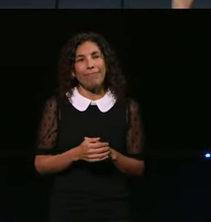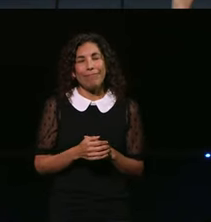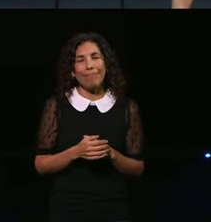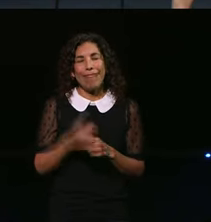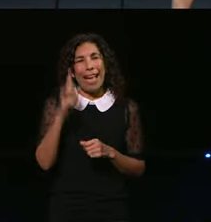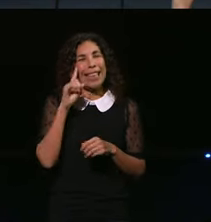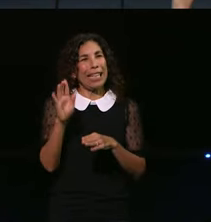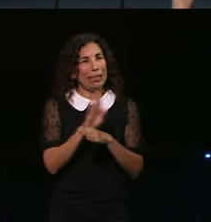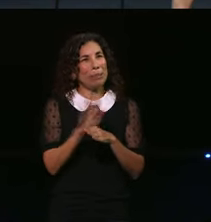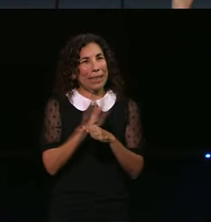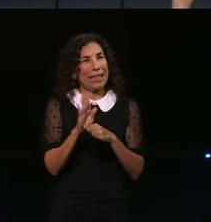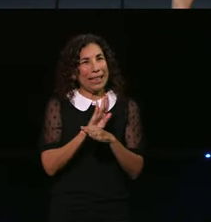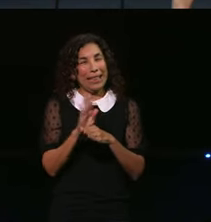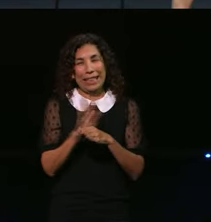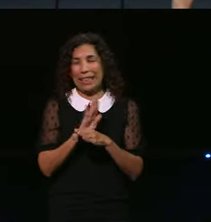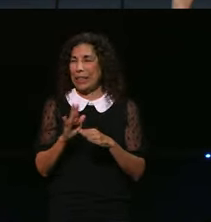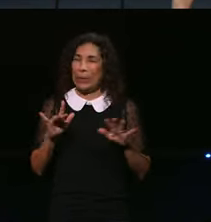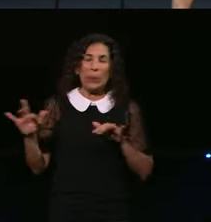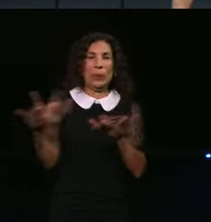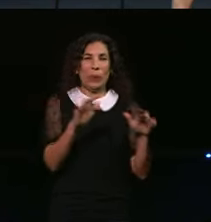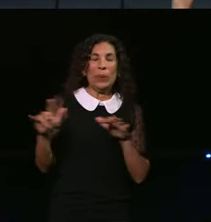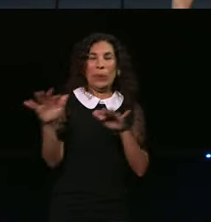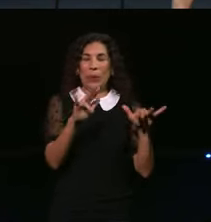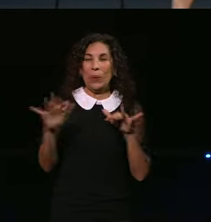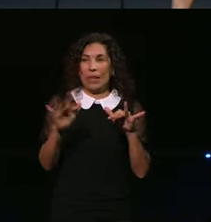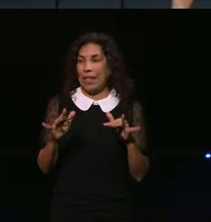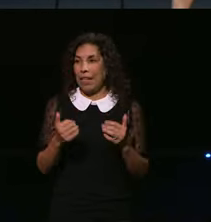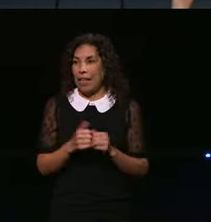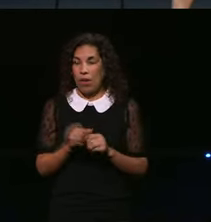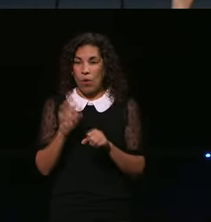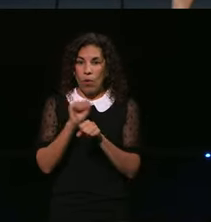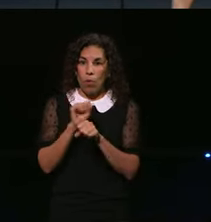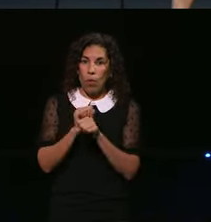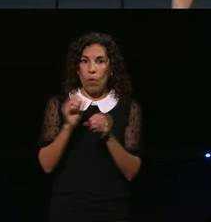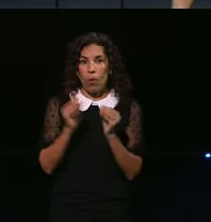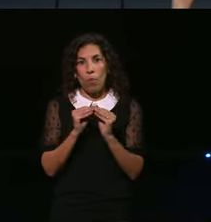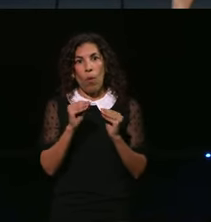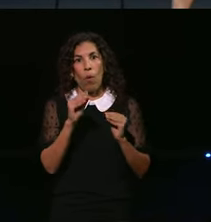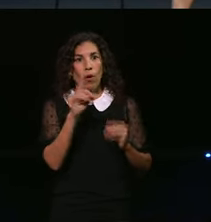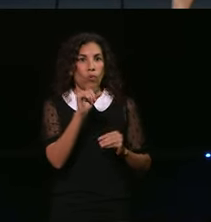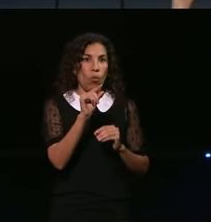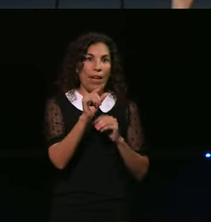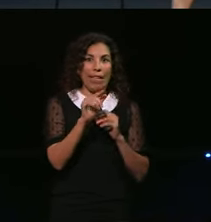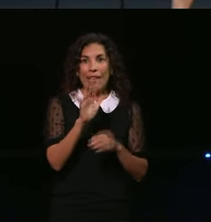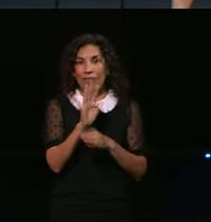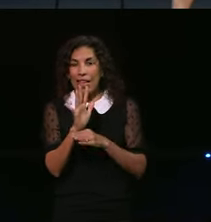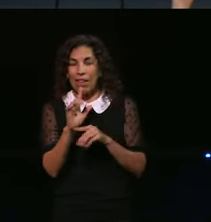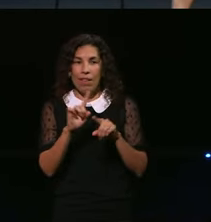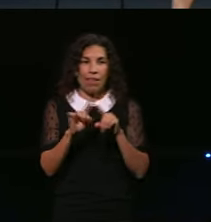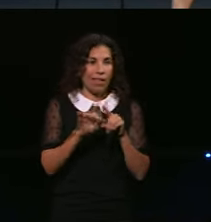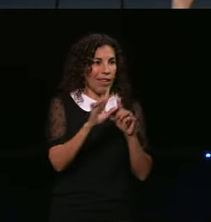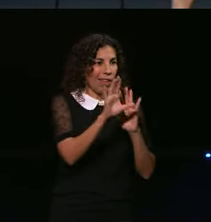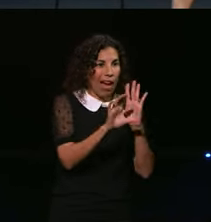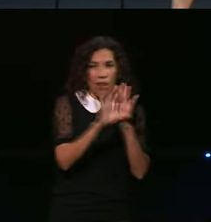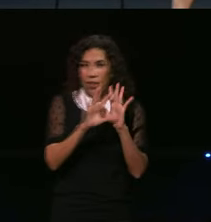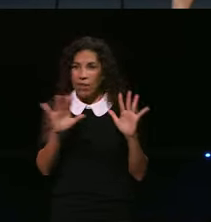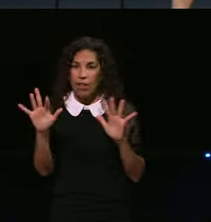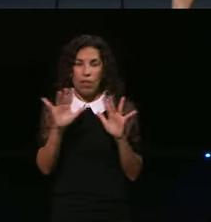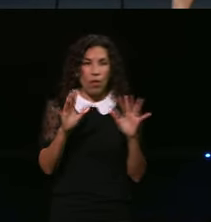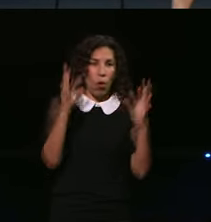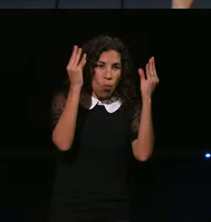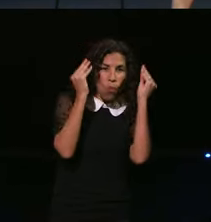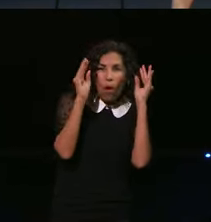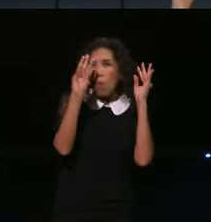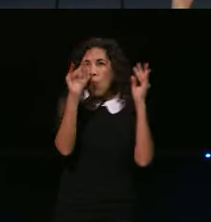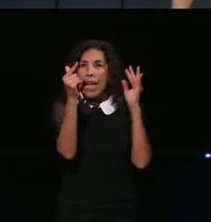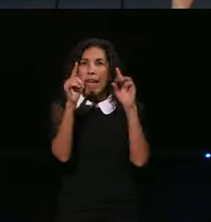most busiest job. I mean, you know, working with more than 20 films with him, we have characters in each one, and he's worn wigs